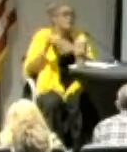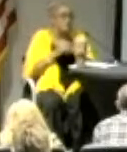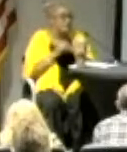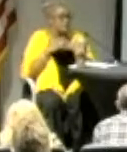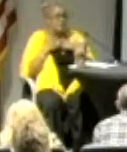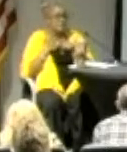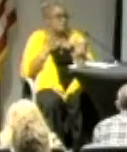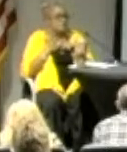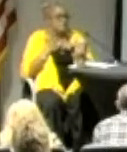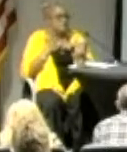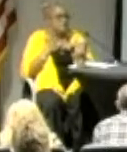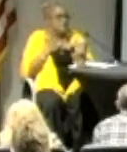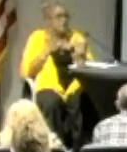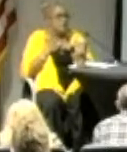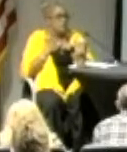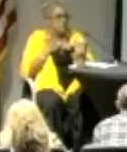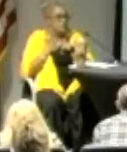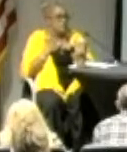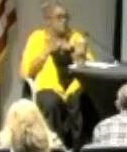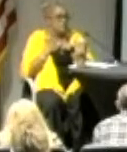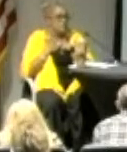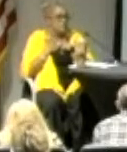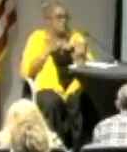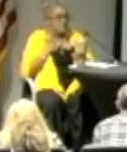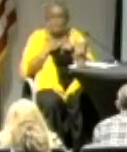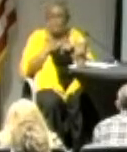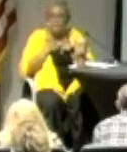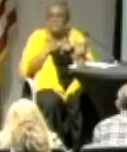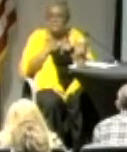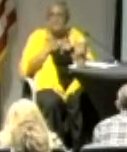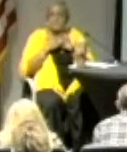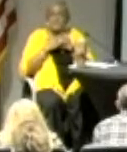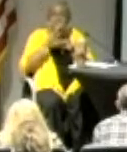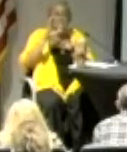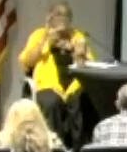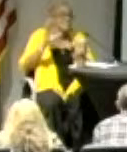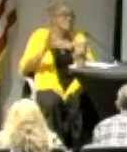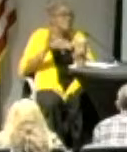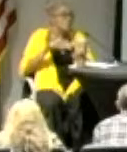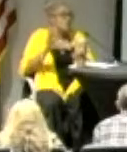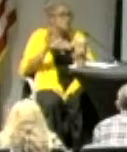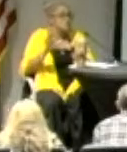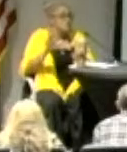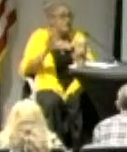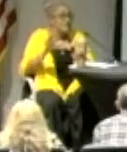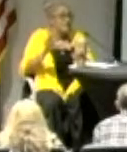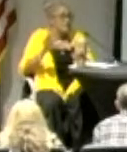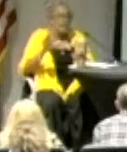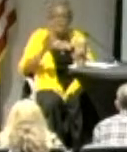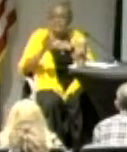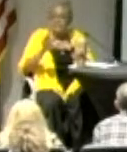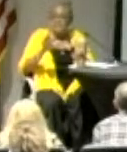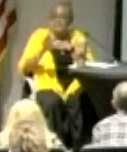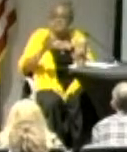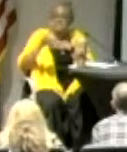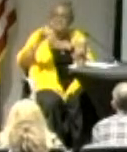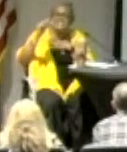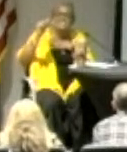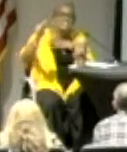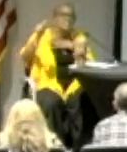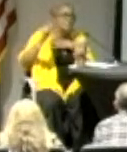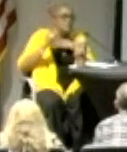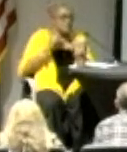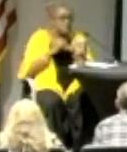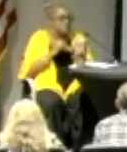don't want to be at an R1. I don't want to be there. There is a distinct purpose for that in our educational system,